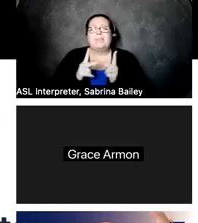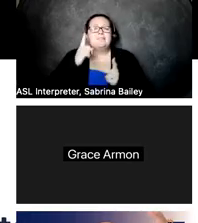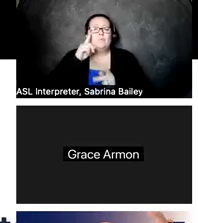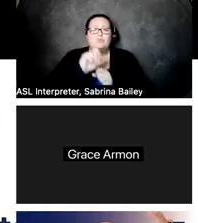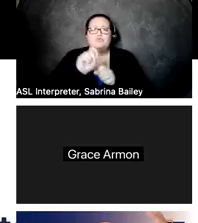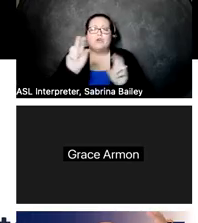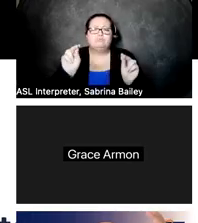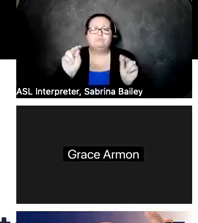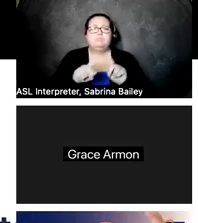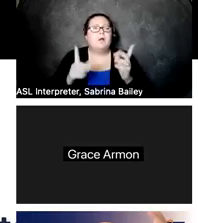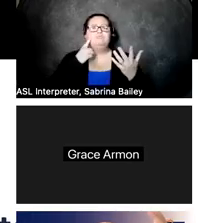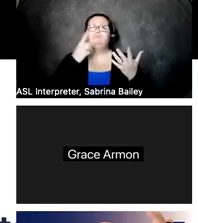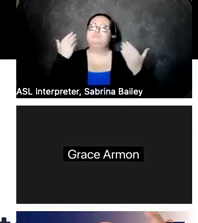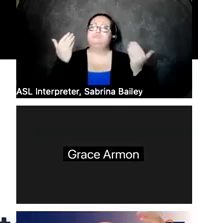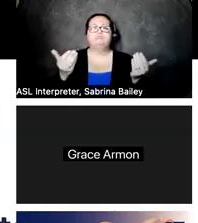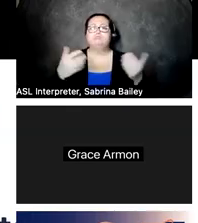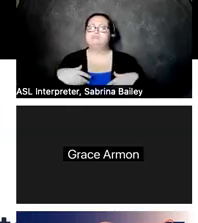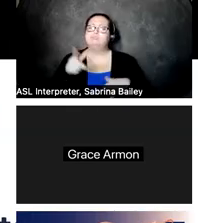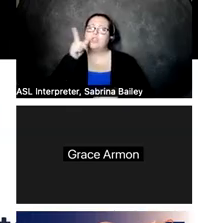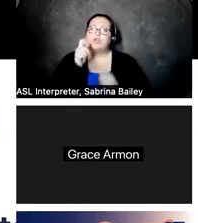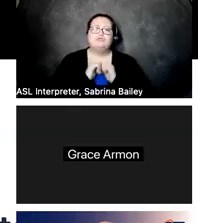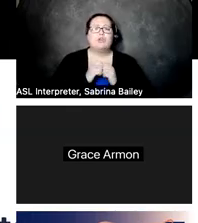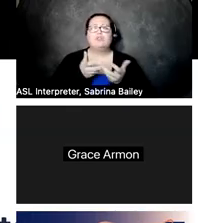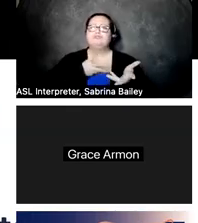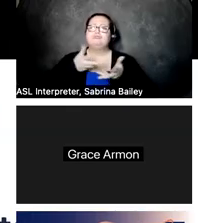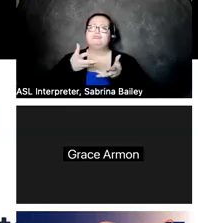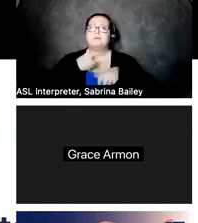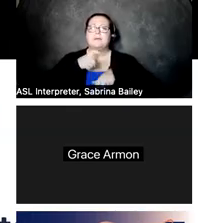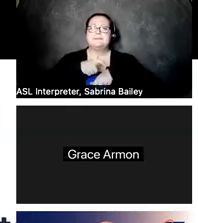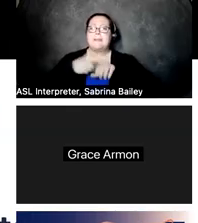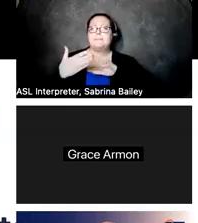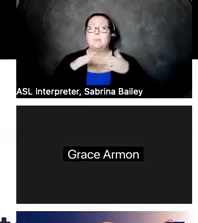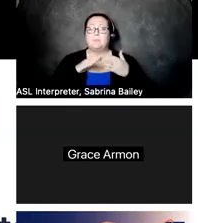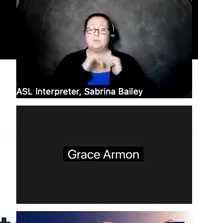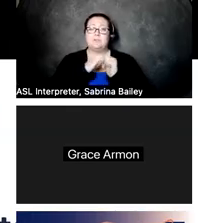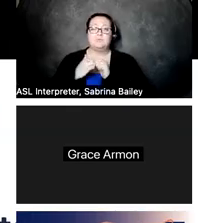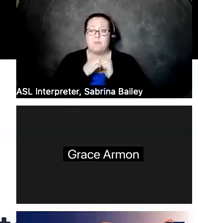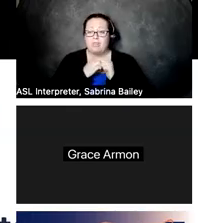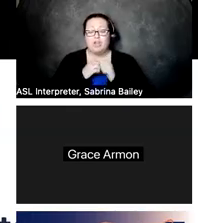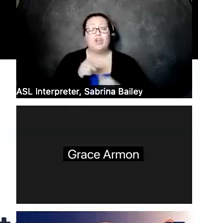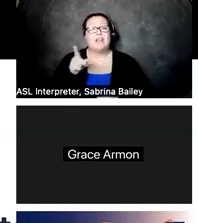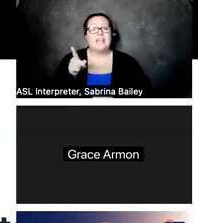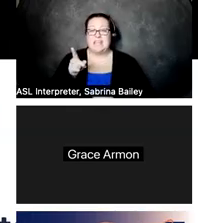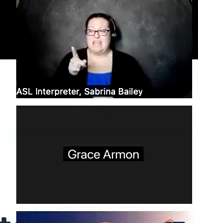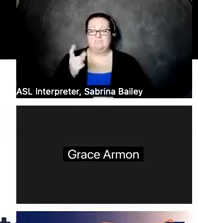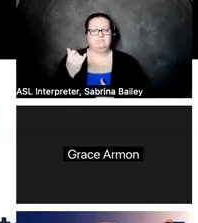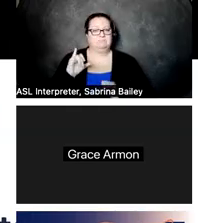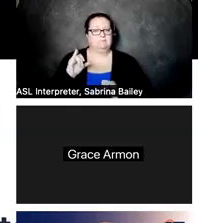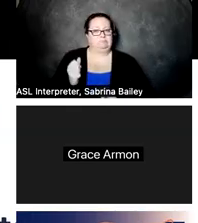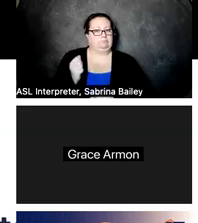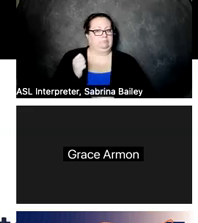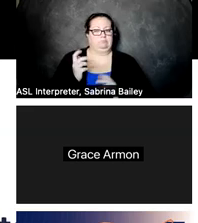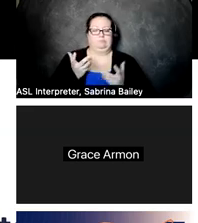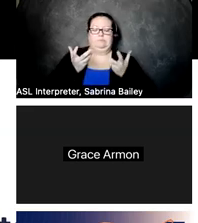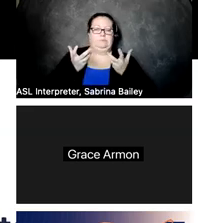but just to go out, go to lunch together, just kind of have time in the community together. And even those things, Barton really didn't